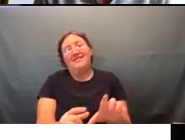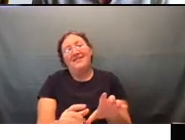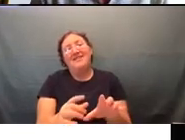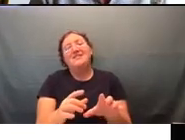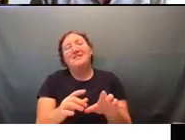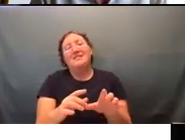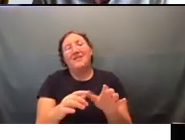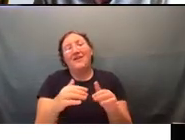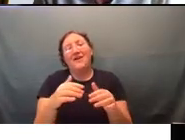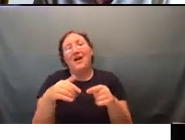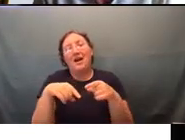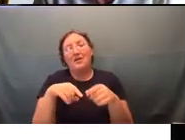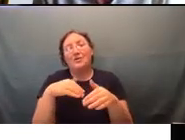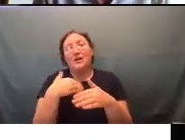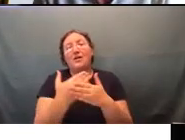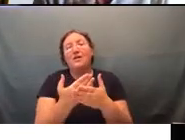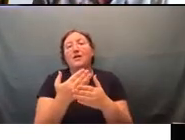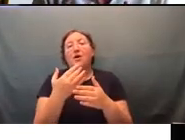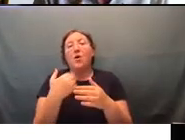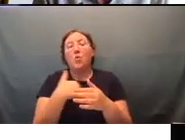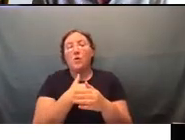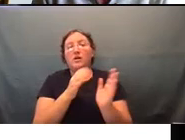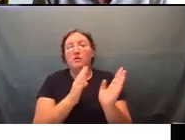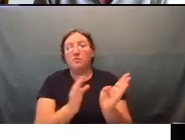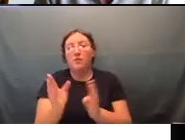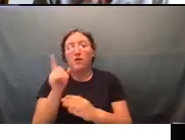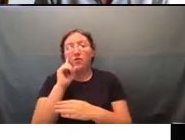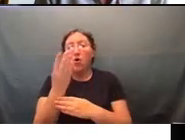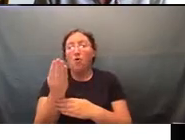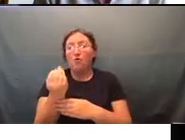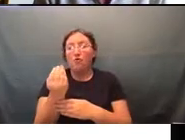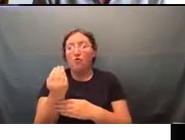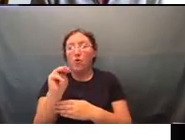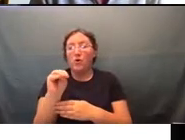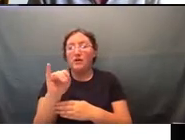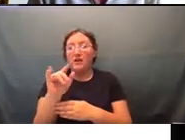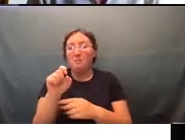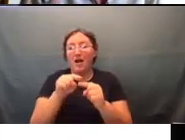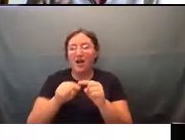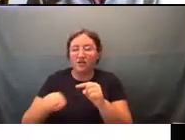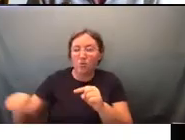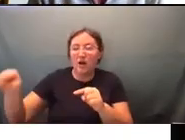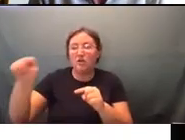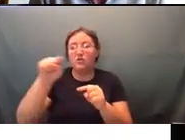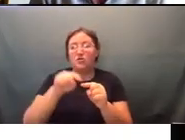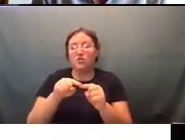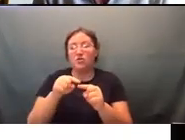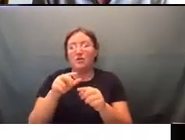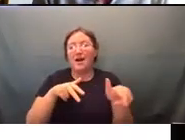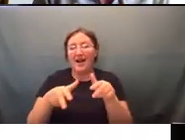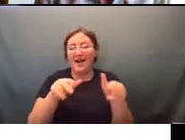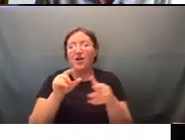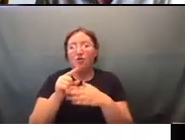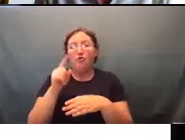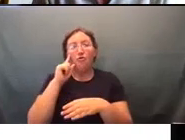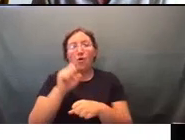the park, we're preparing to do a 14-mile round trip hike, which is the Half Dome hike,